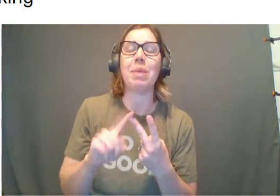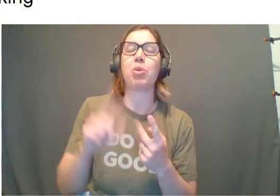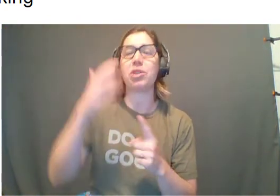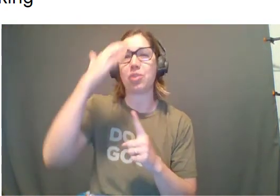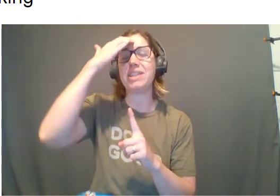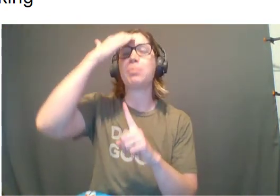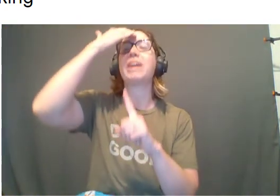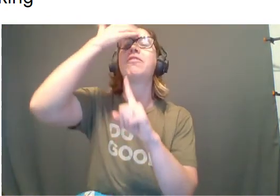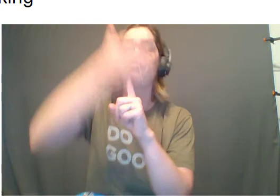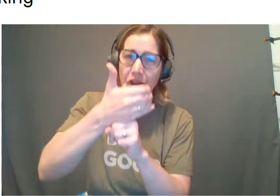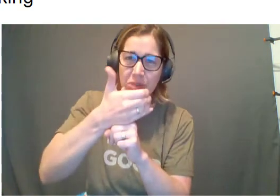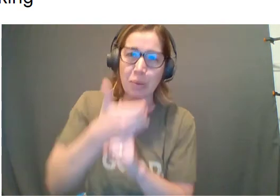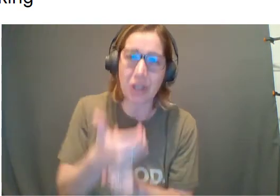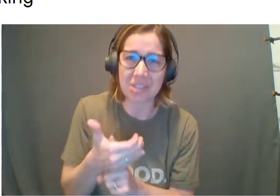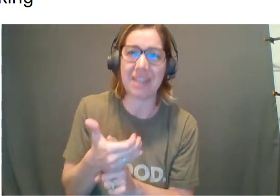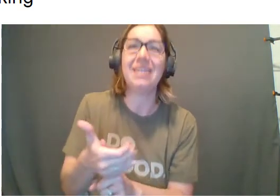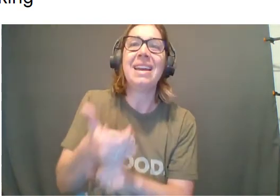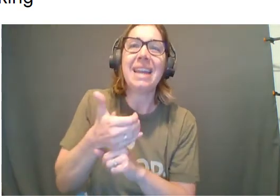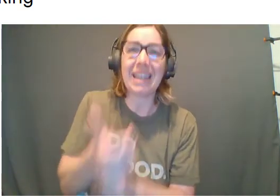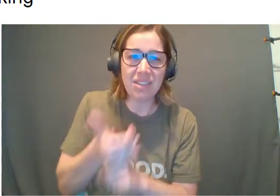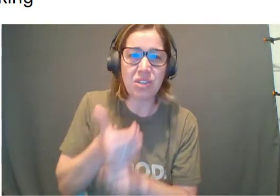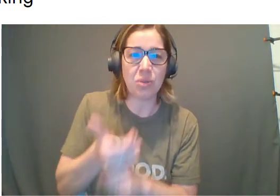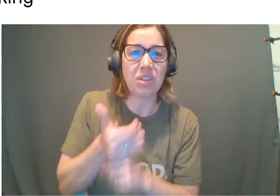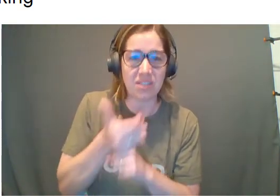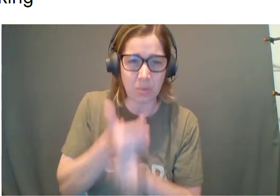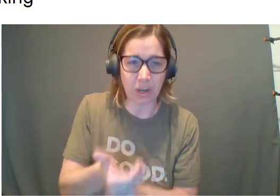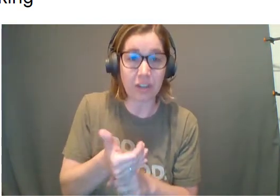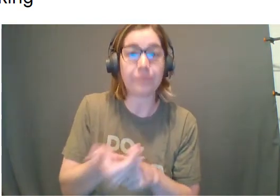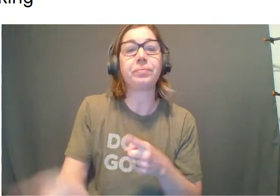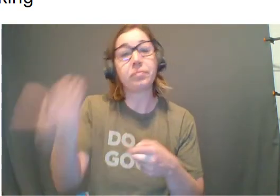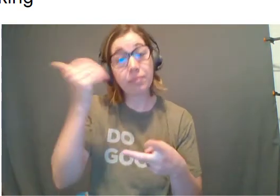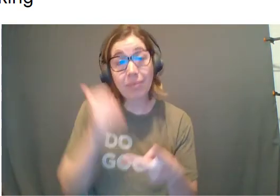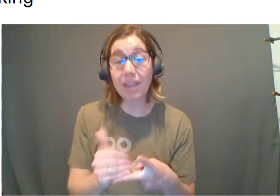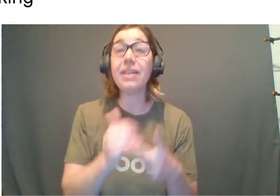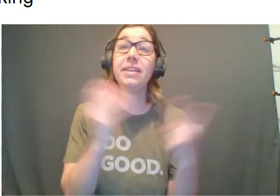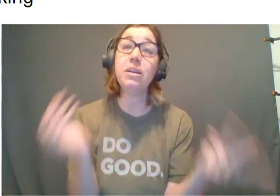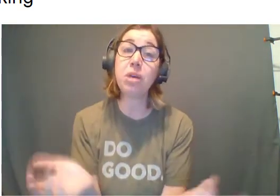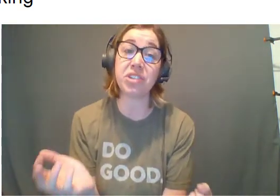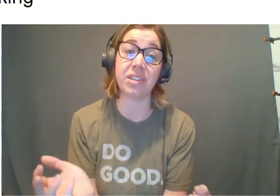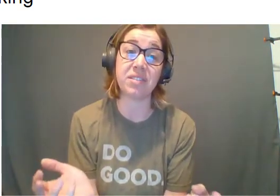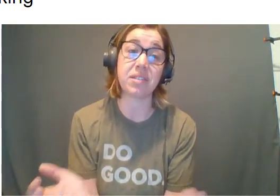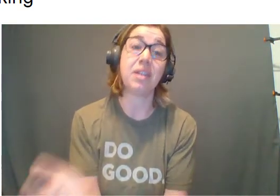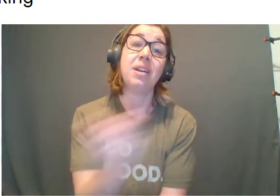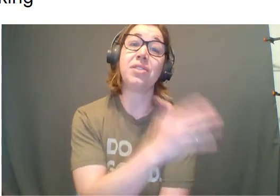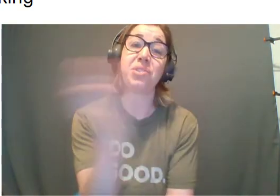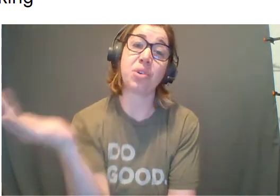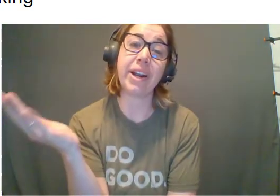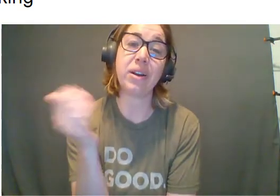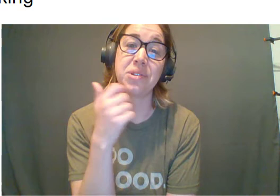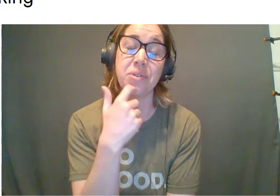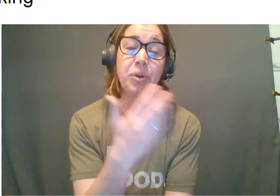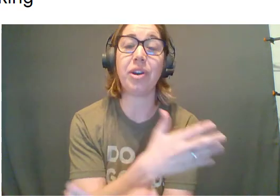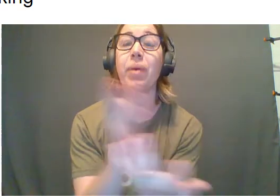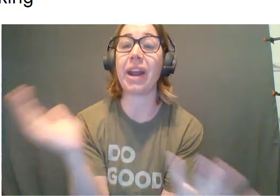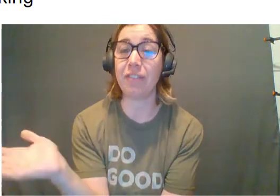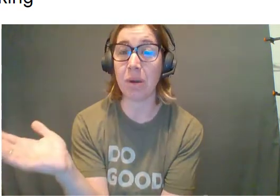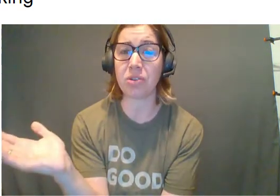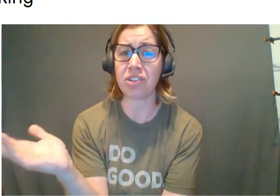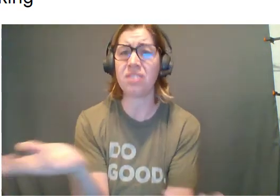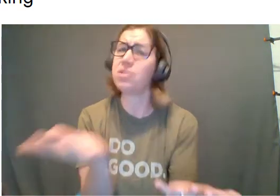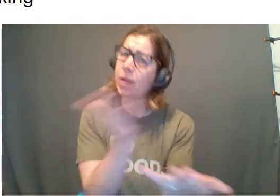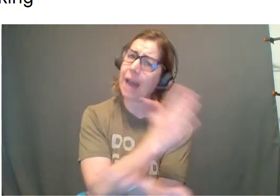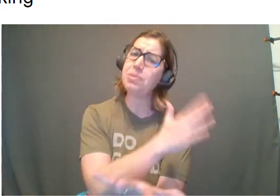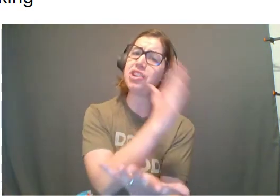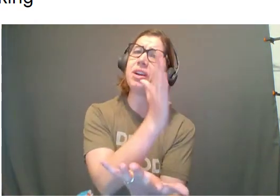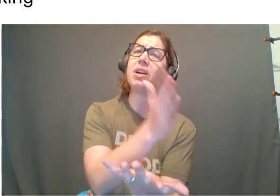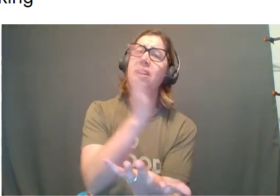looking. Remember, we're trying to bring first person into this work. And then the emotions. The story goes through an array of